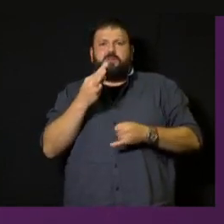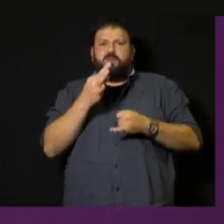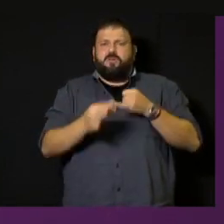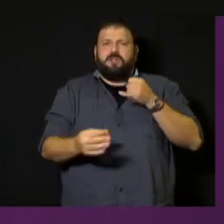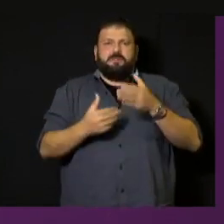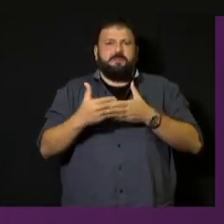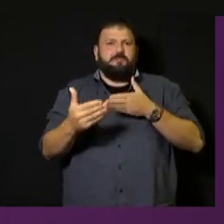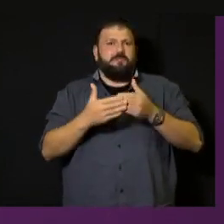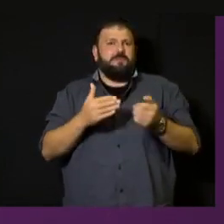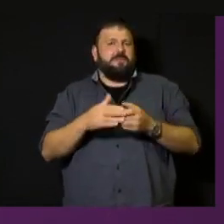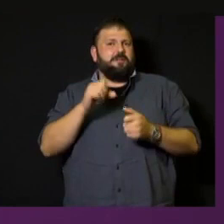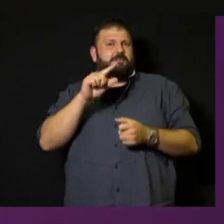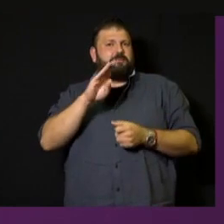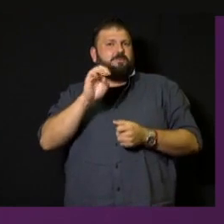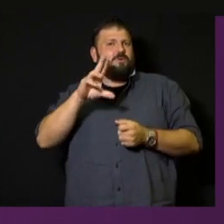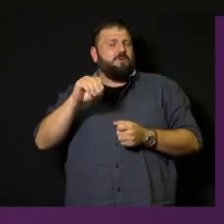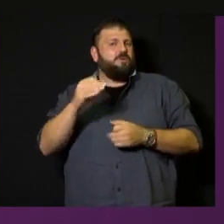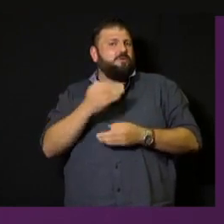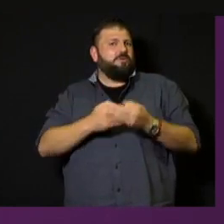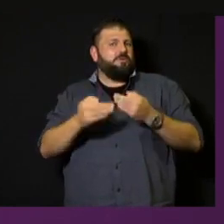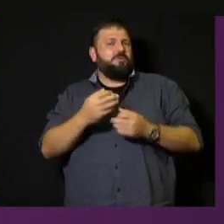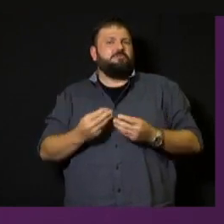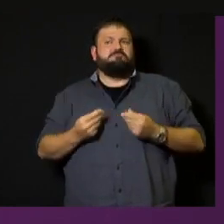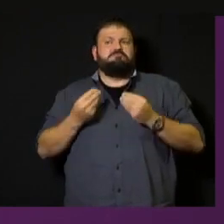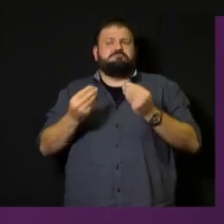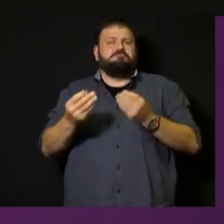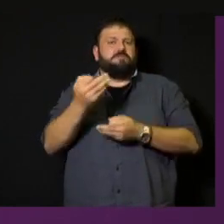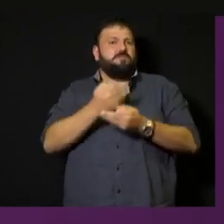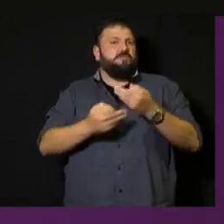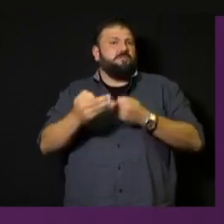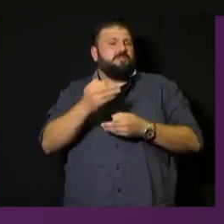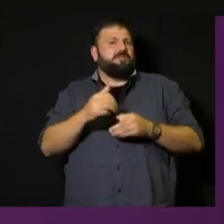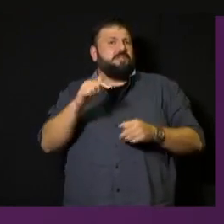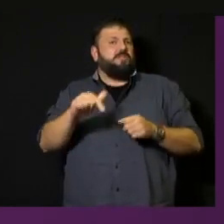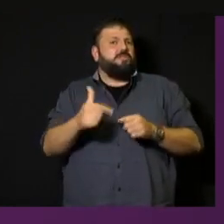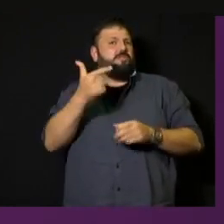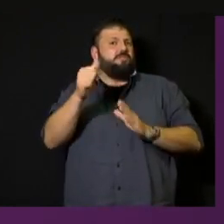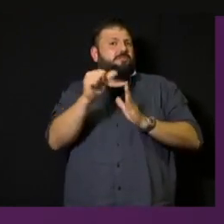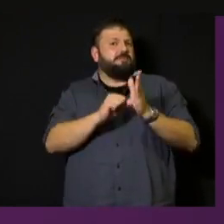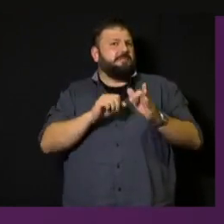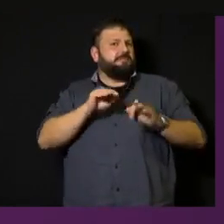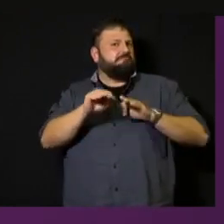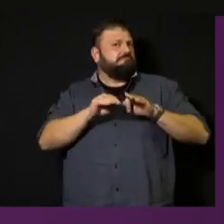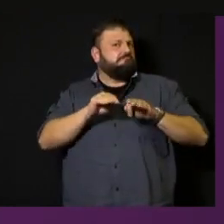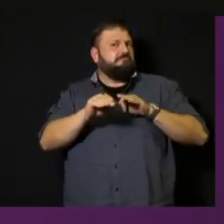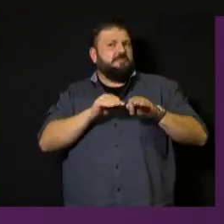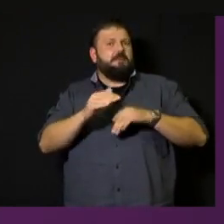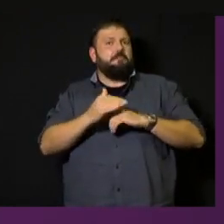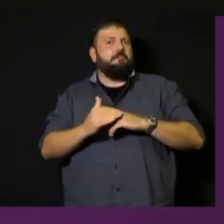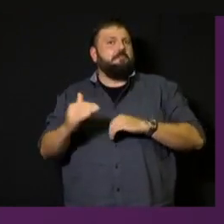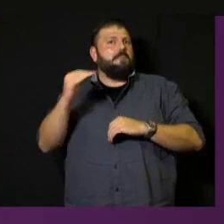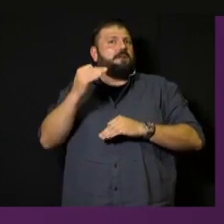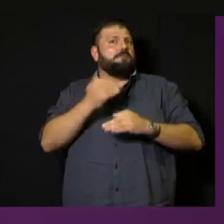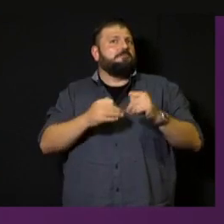Mercedes, the Jorge Vergara bonus we give to these tourists who worked